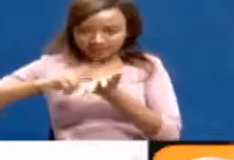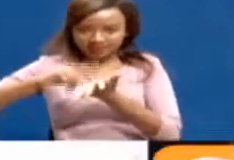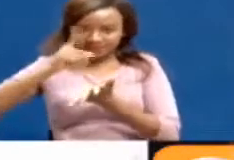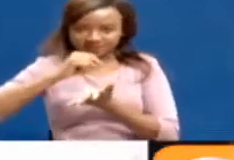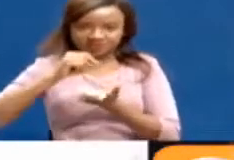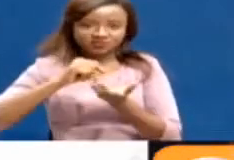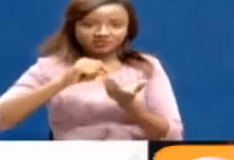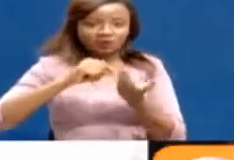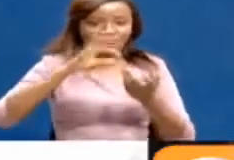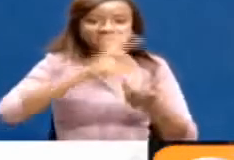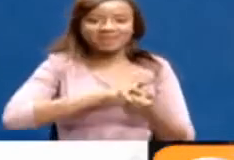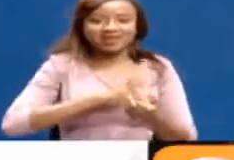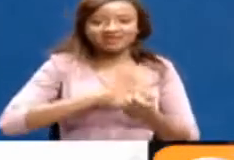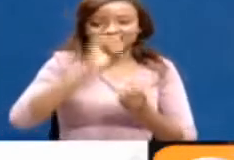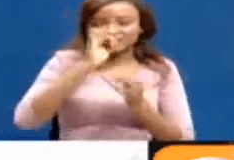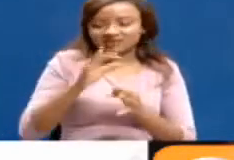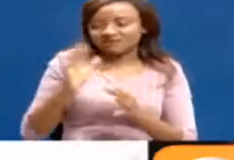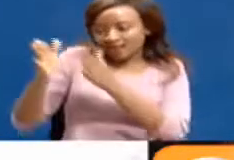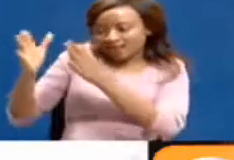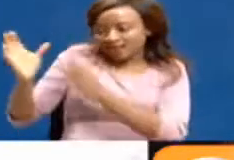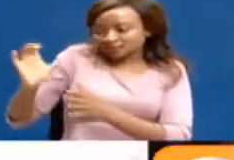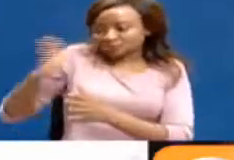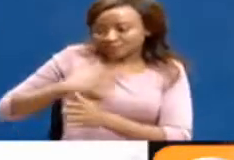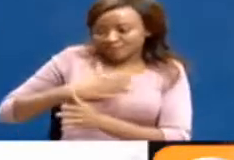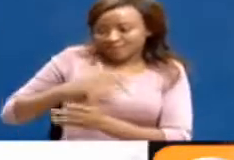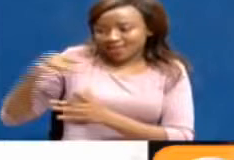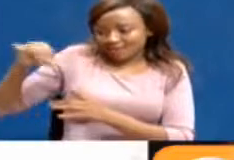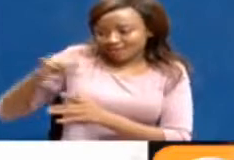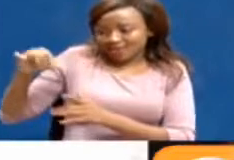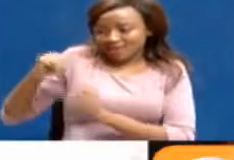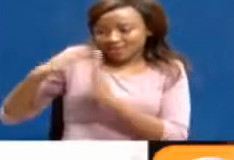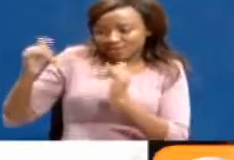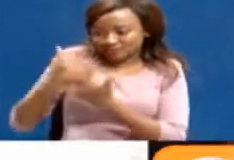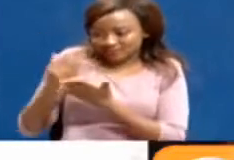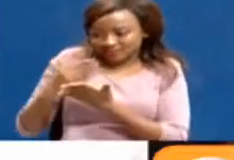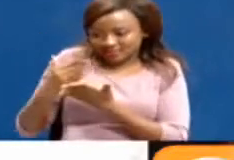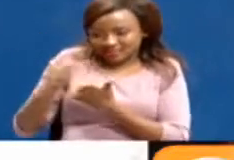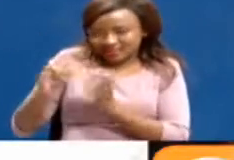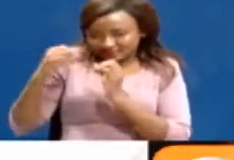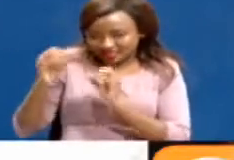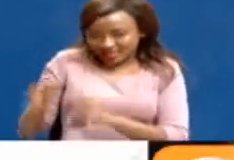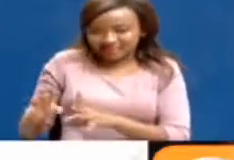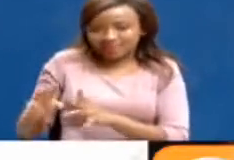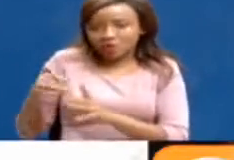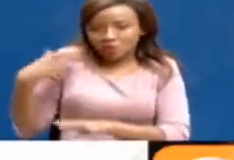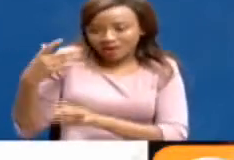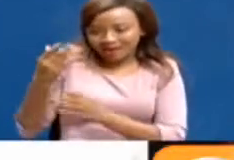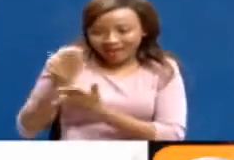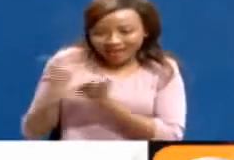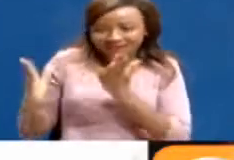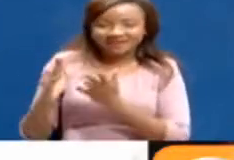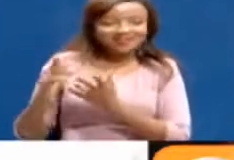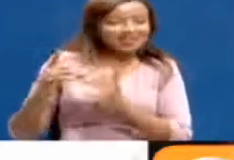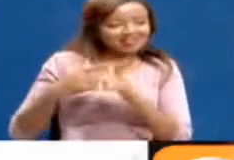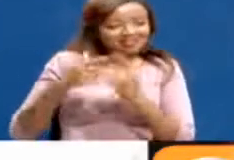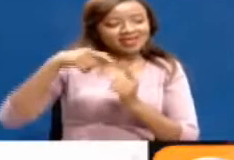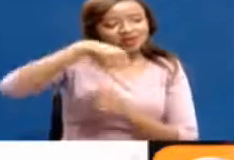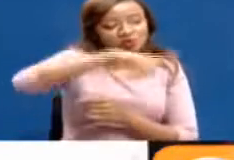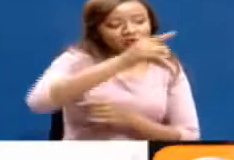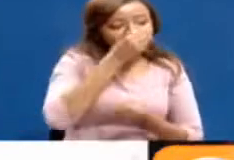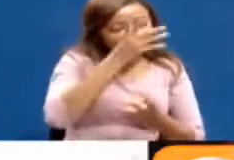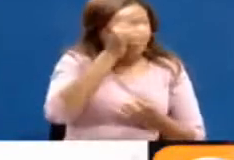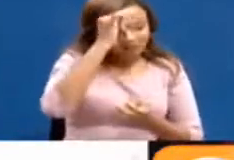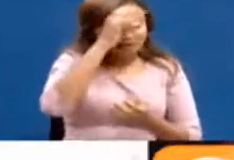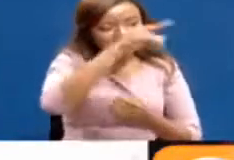those benefits with the government. But we are saying, look, this is an opportunity for us. Number one, you realize